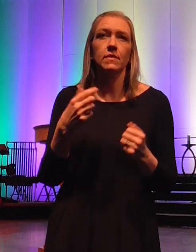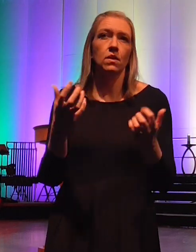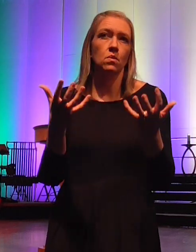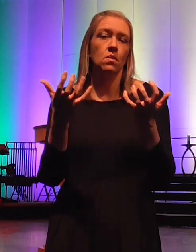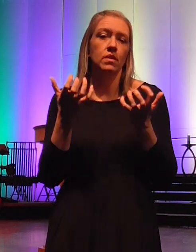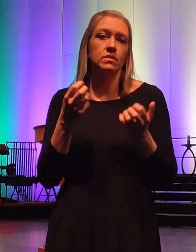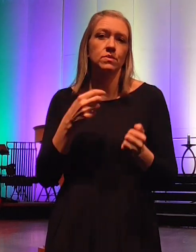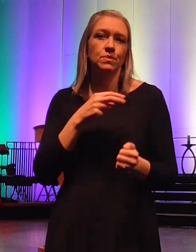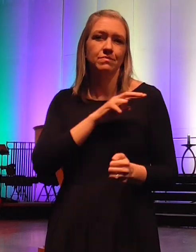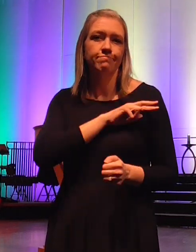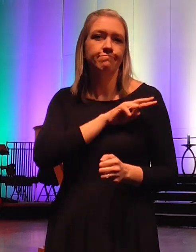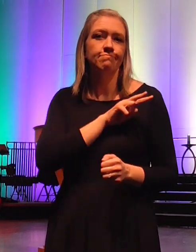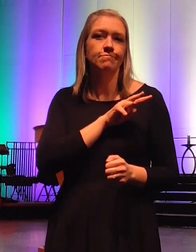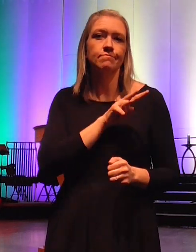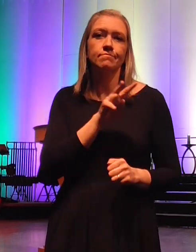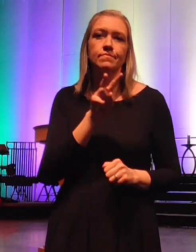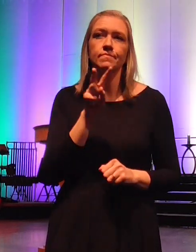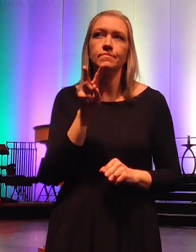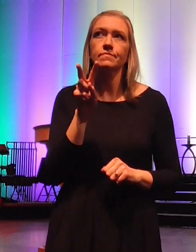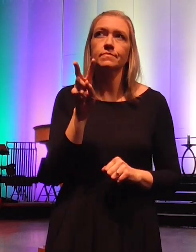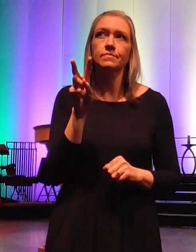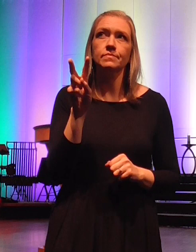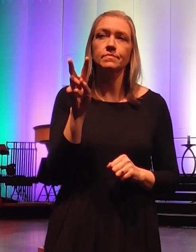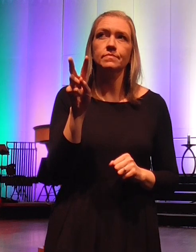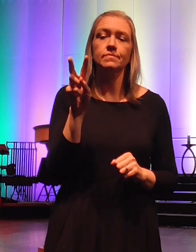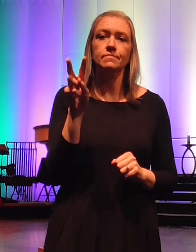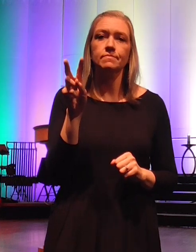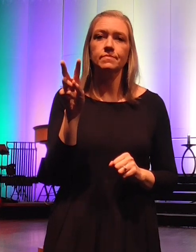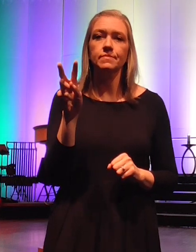I want to see you.